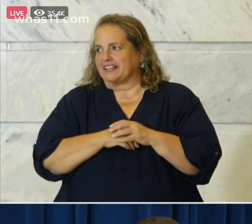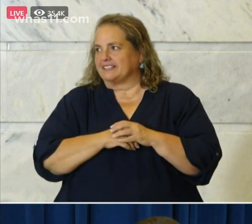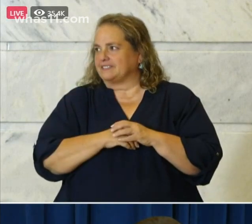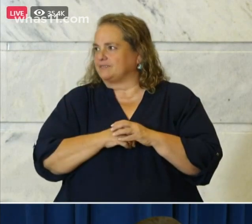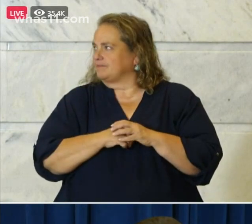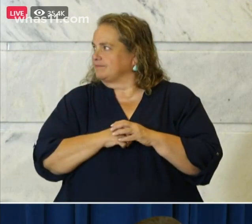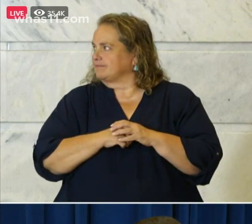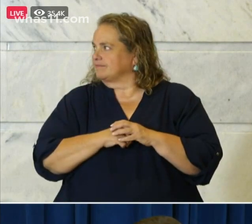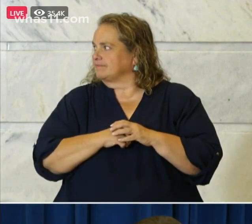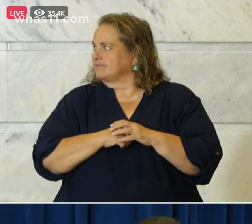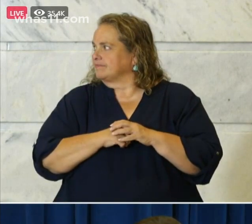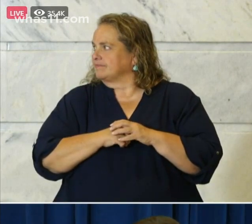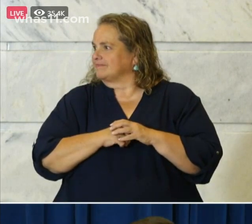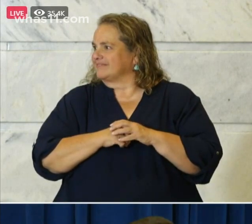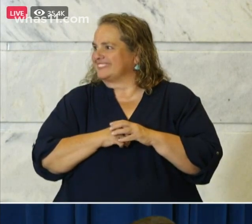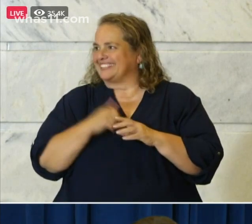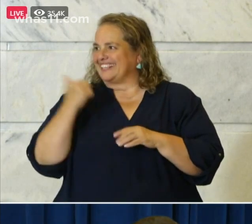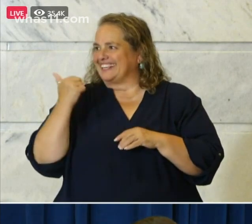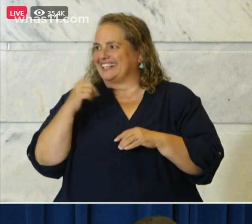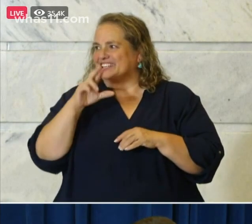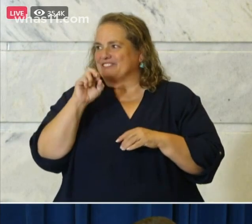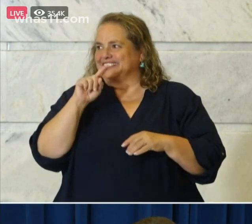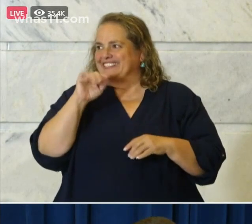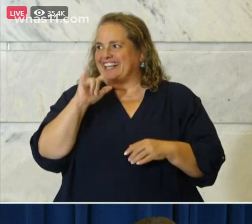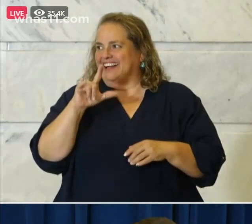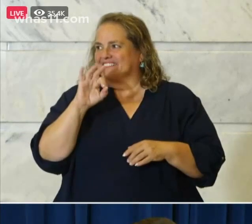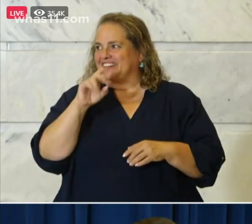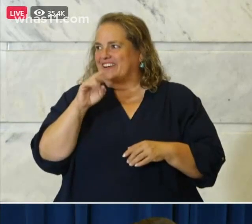Now, that's the Retail Federation. We're going to get there.